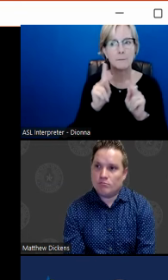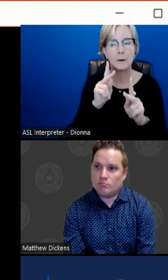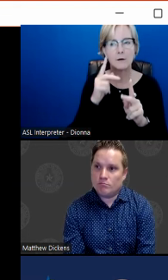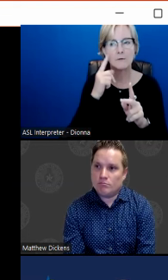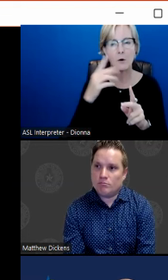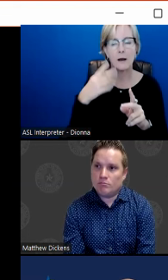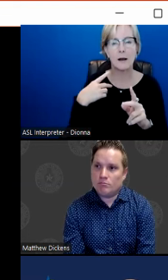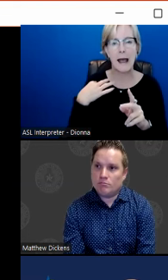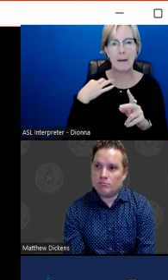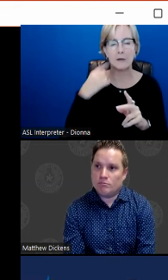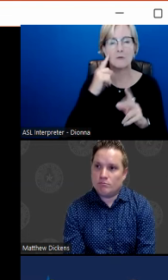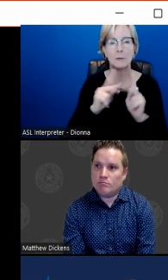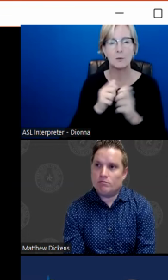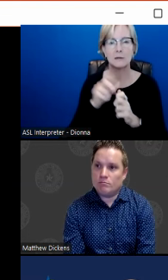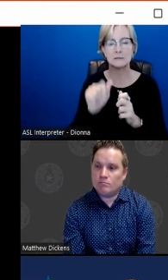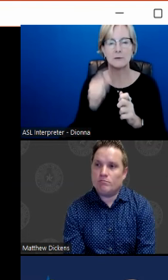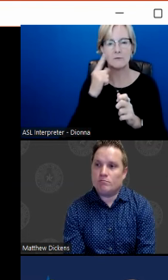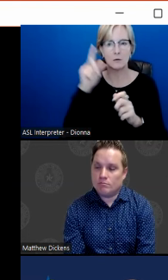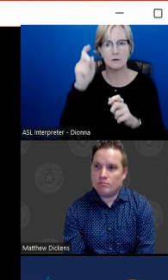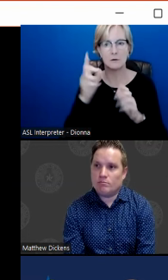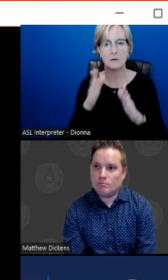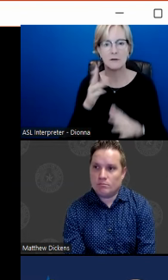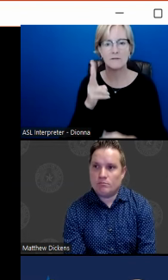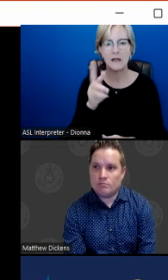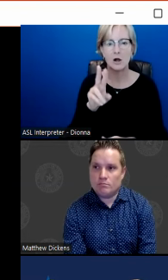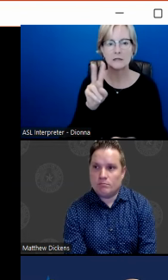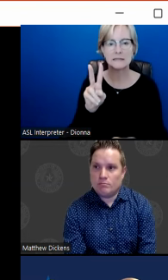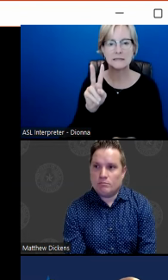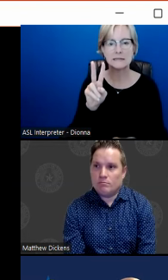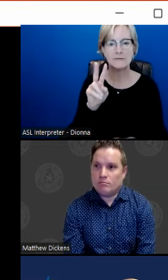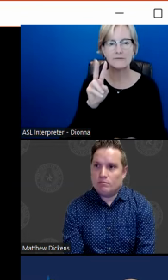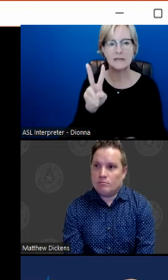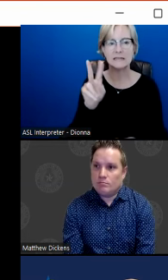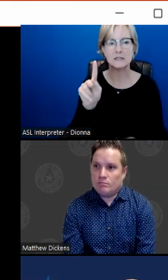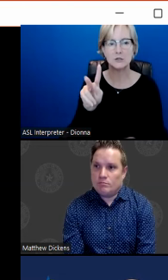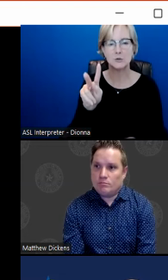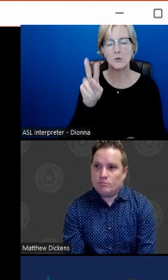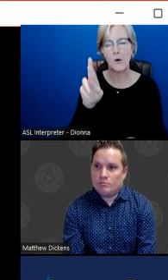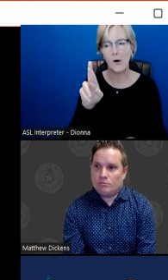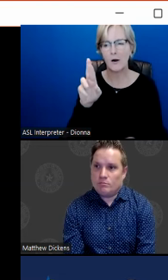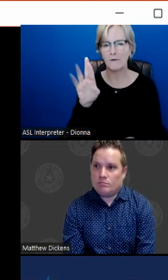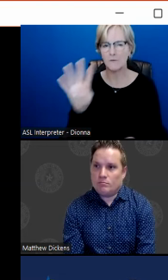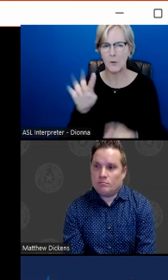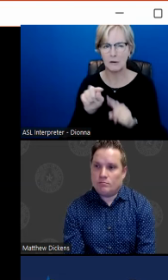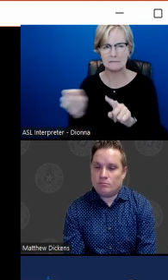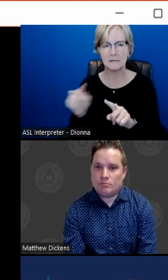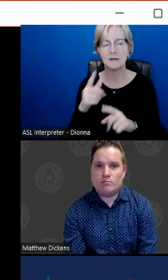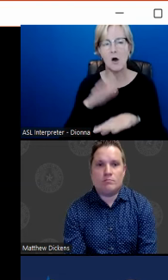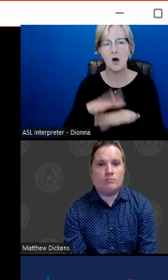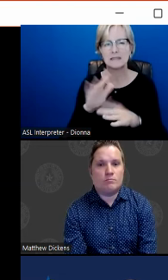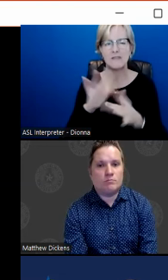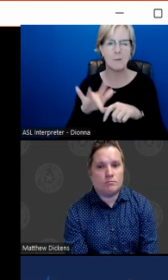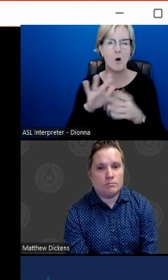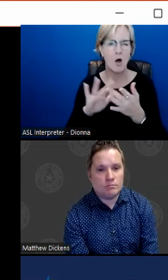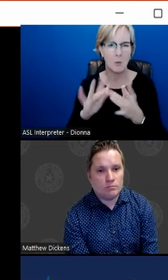placard and or license plate, our form VTR214, which is available on our website. The